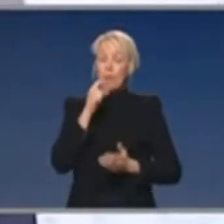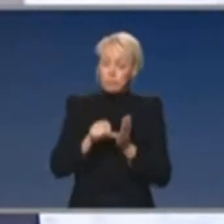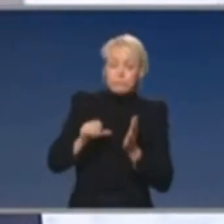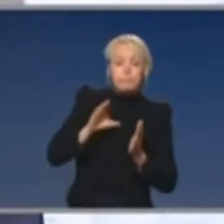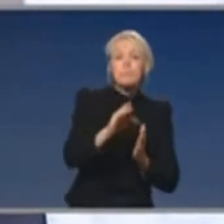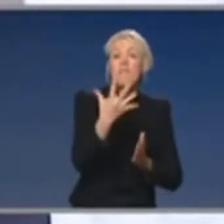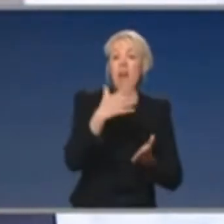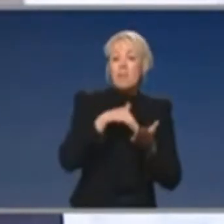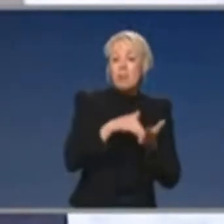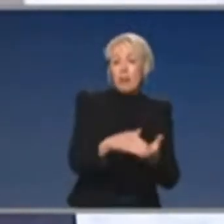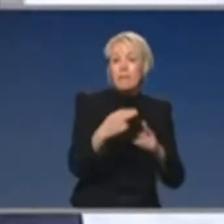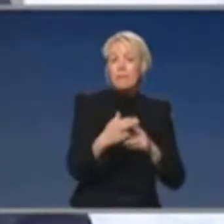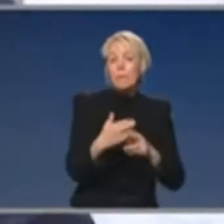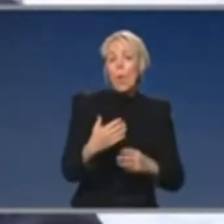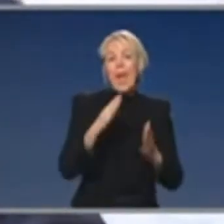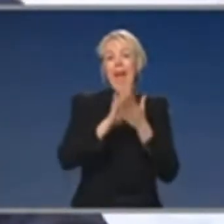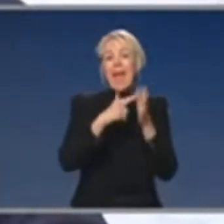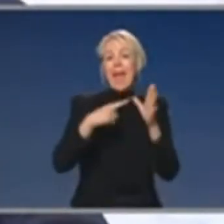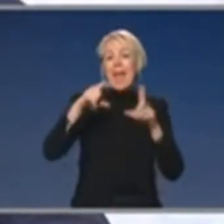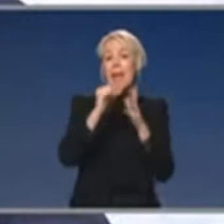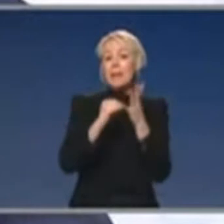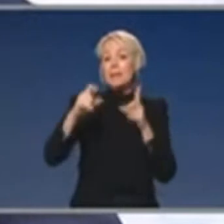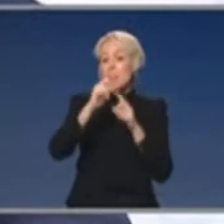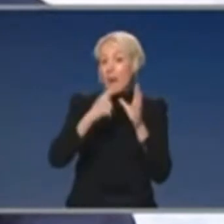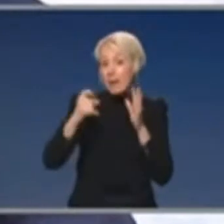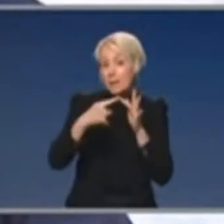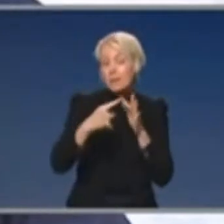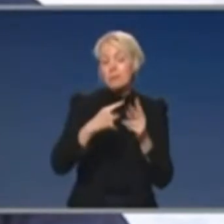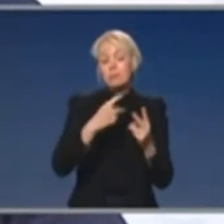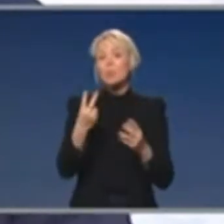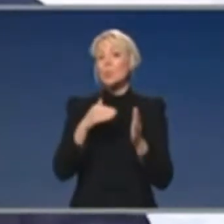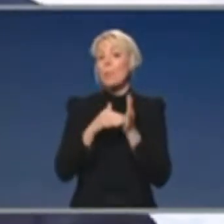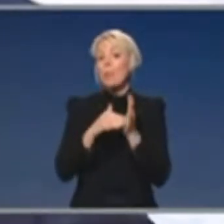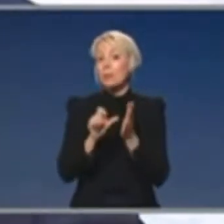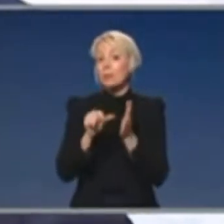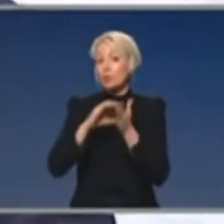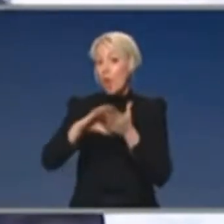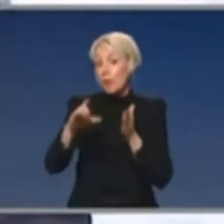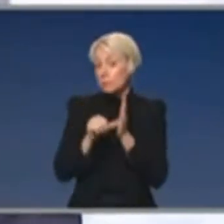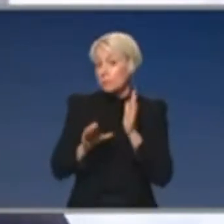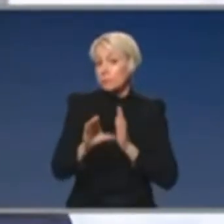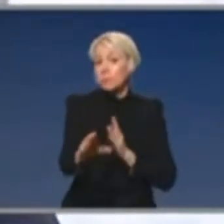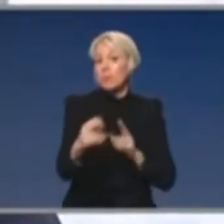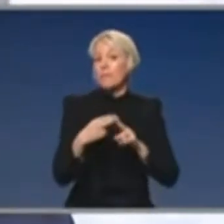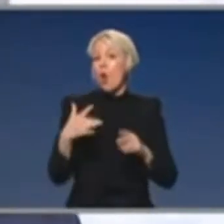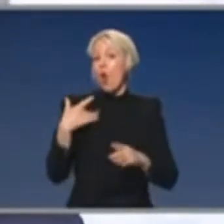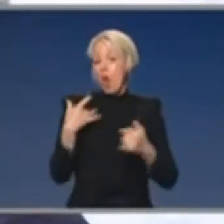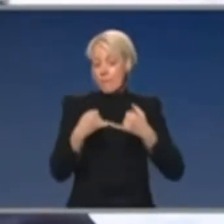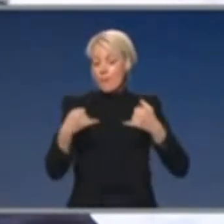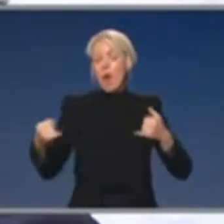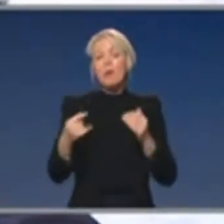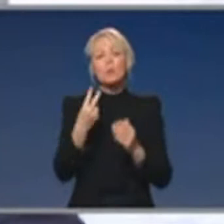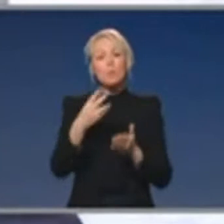support Kids Helpline, $2.5 million to support Lifeline, and $2.5 million to support Beyond